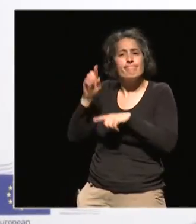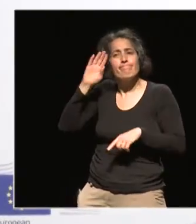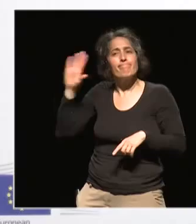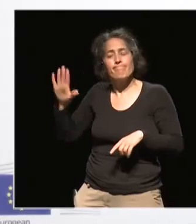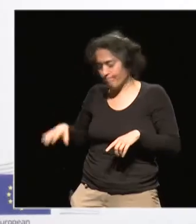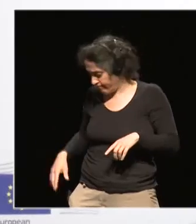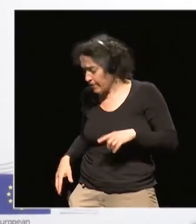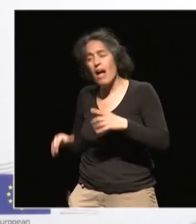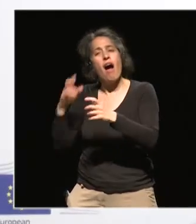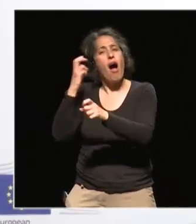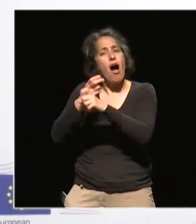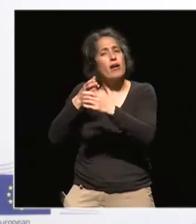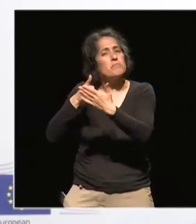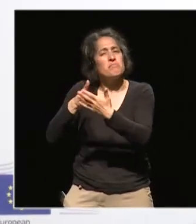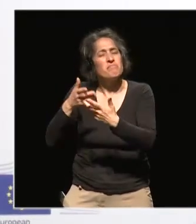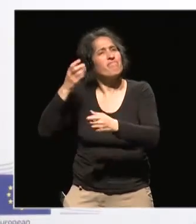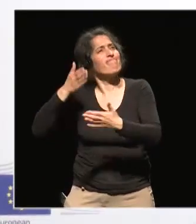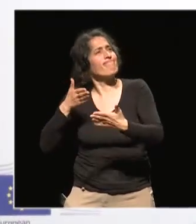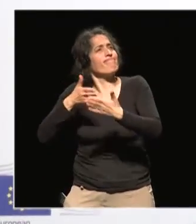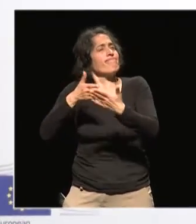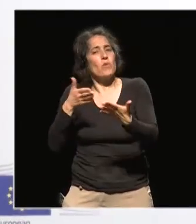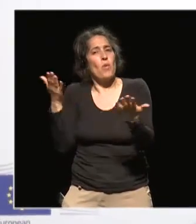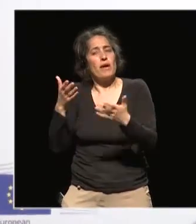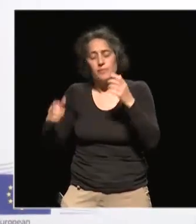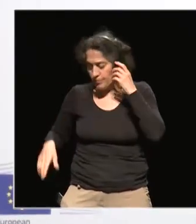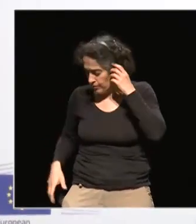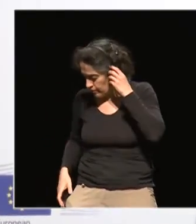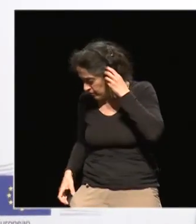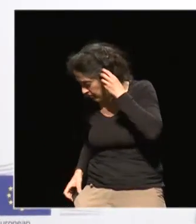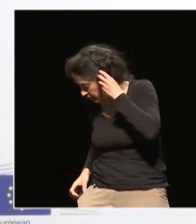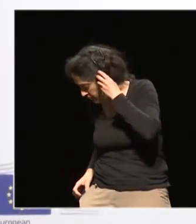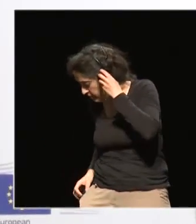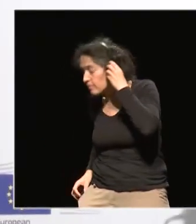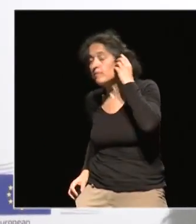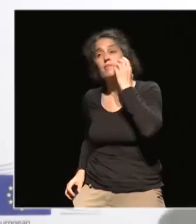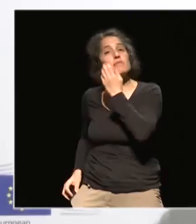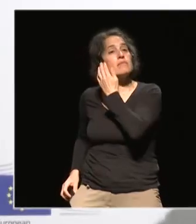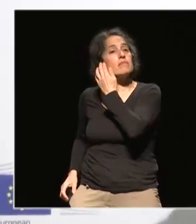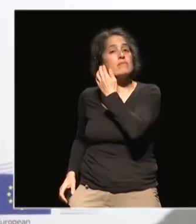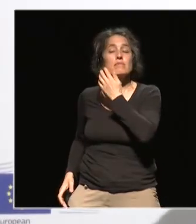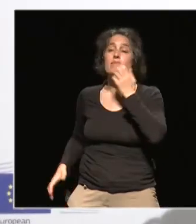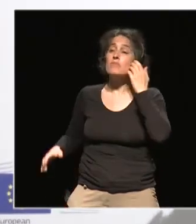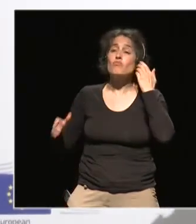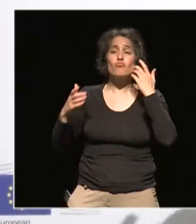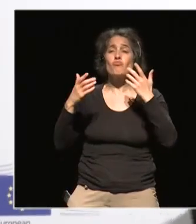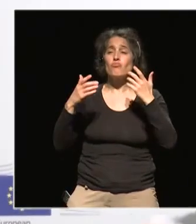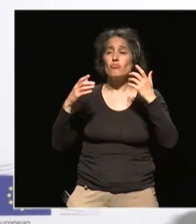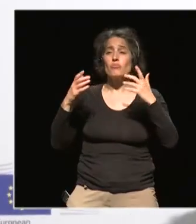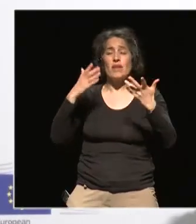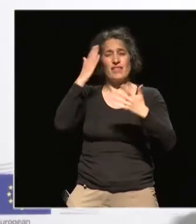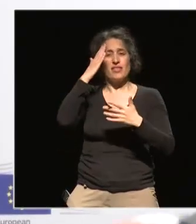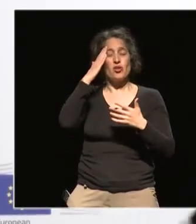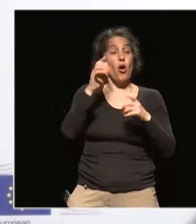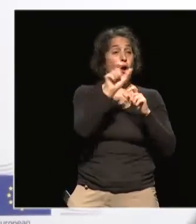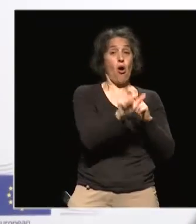Well, why is it difficult? Well, I don't think we can find a common interest together. People always say that activists,